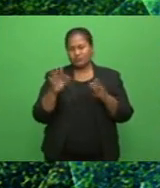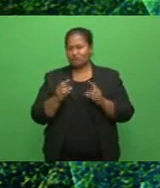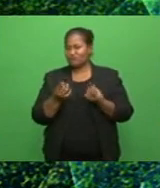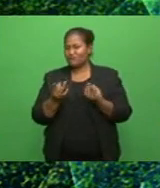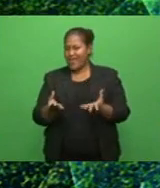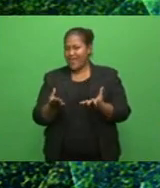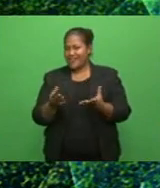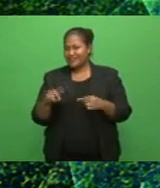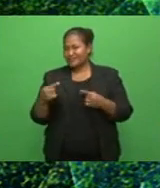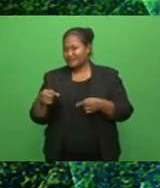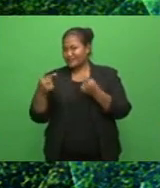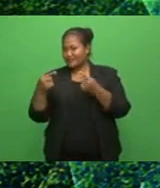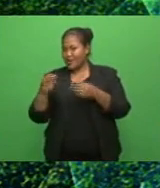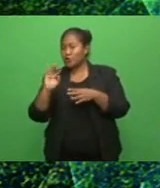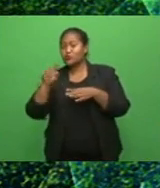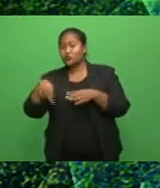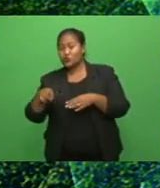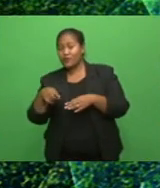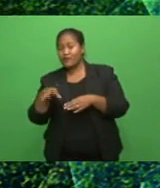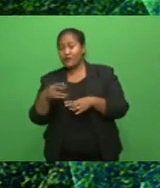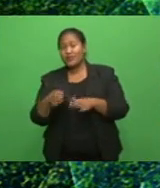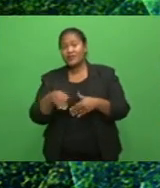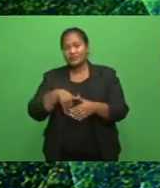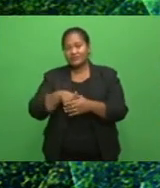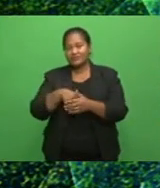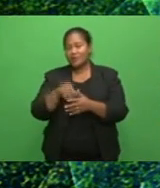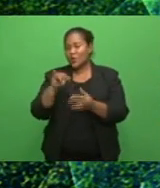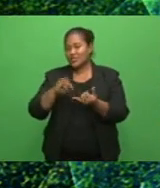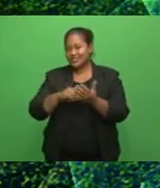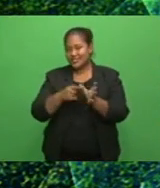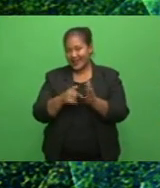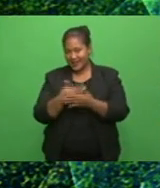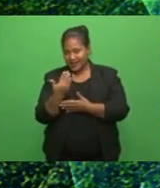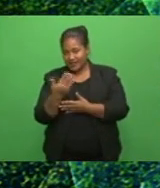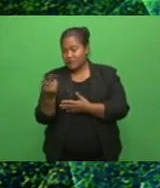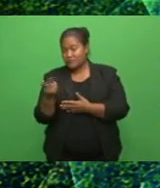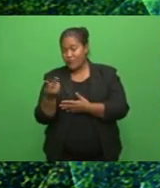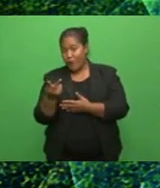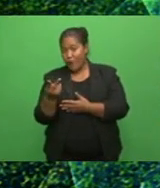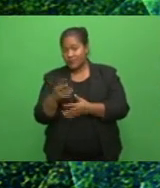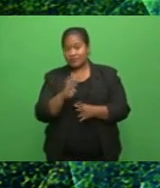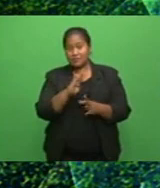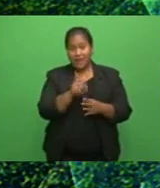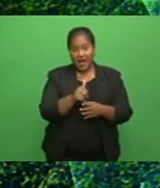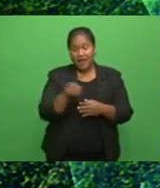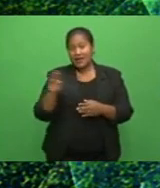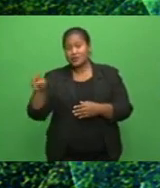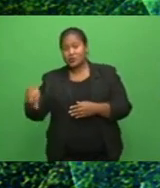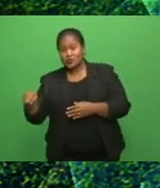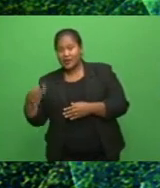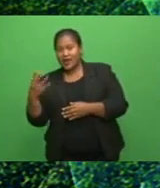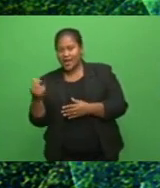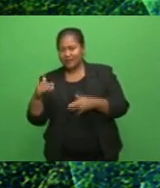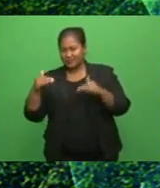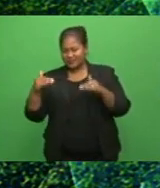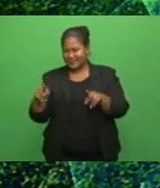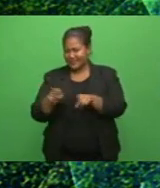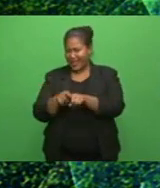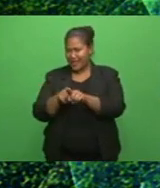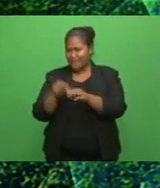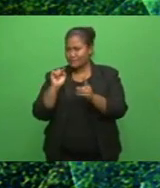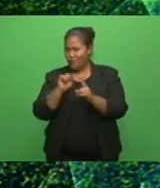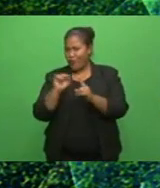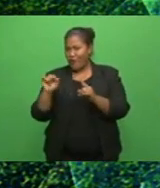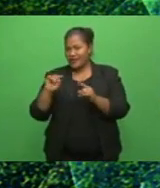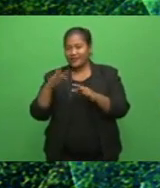against Suva in the Vodafone Premier League on Saturday. With both Mba and Suva on 12 points on the VPL table, the winner of this clash will